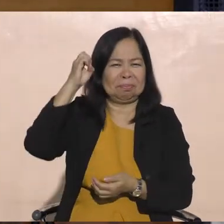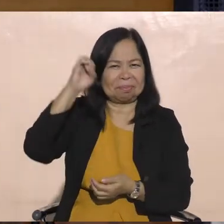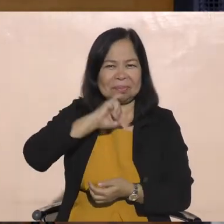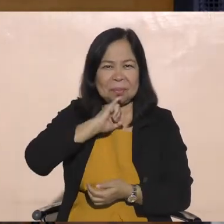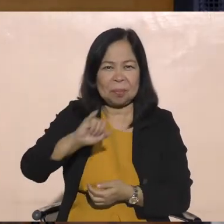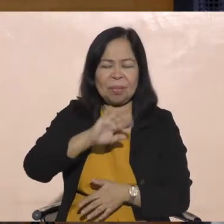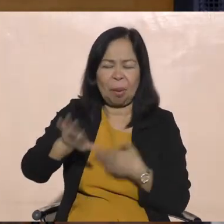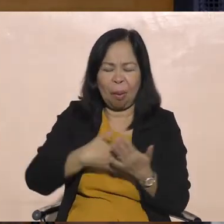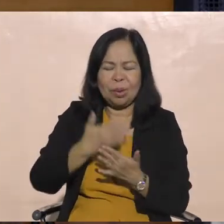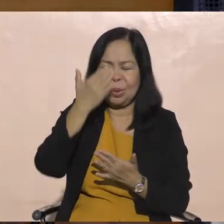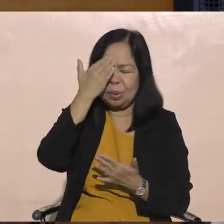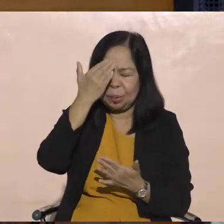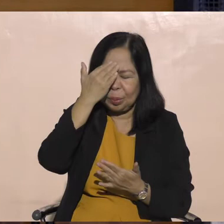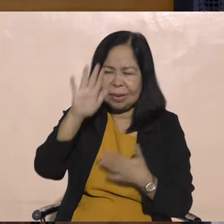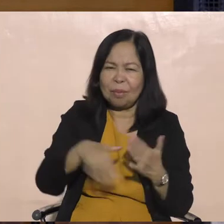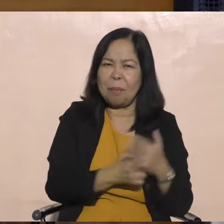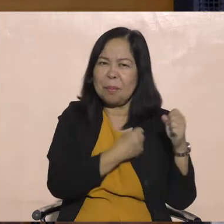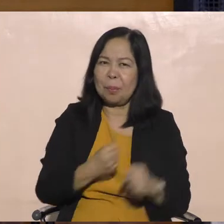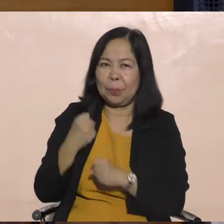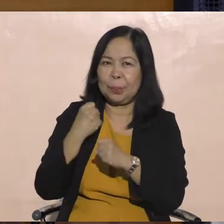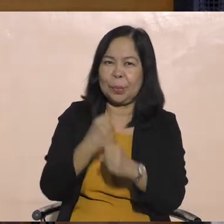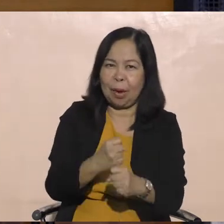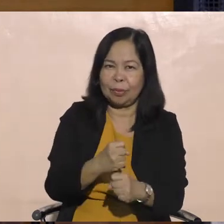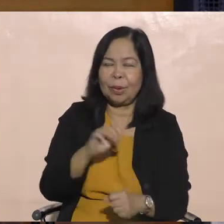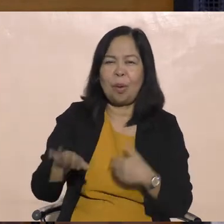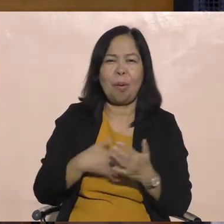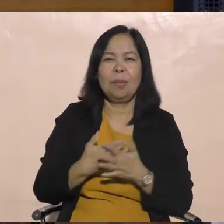omniscient, omnipotent, omnipresent God.